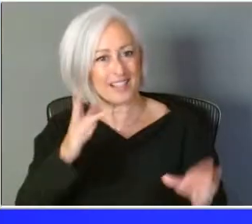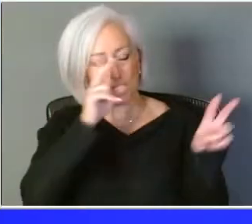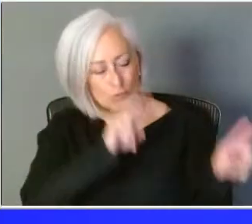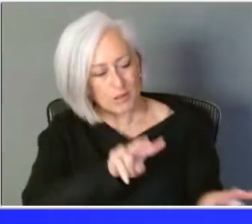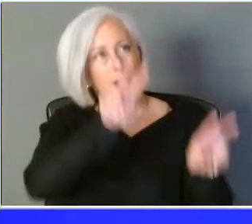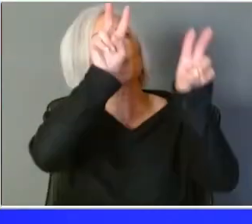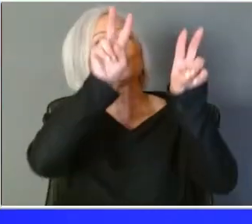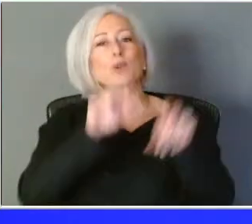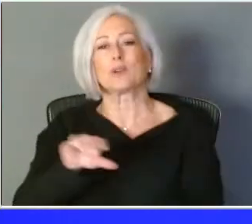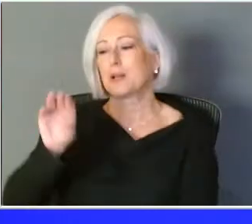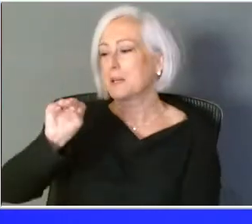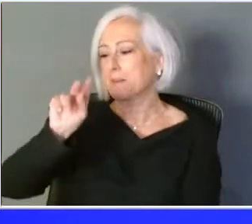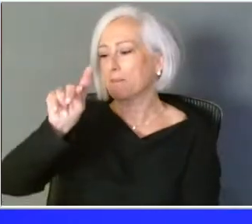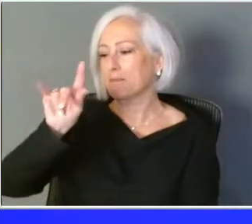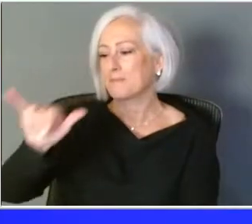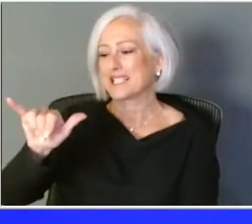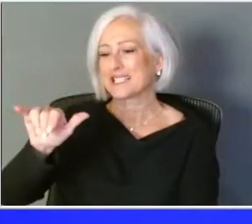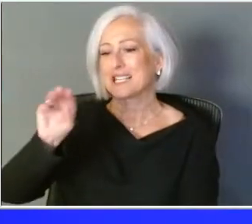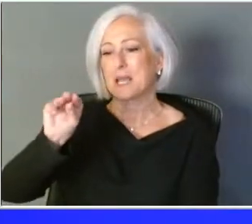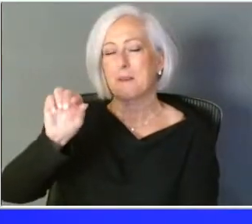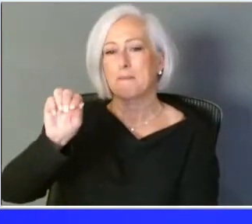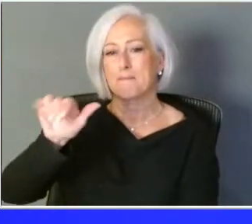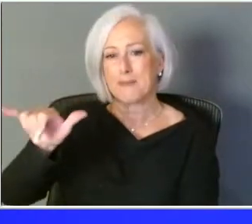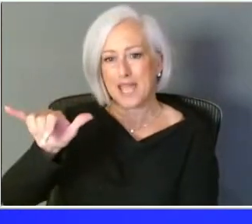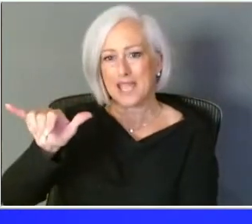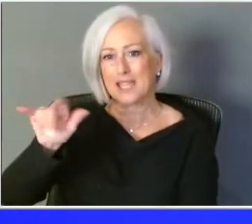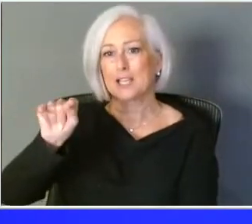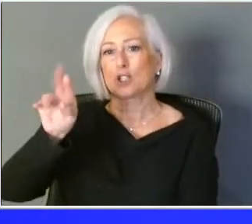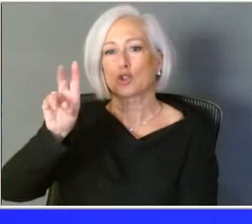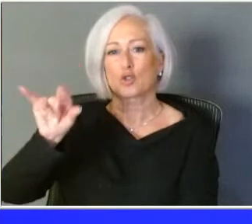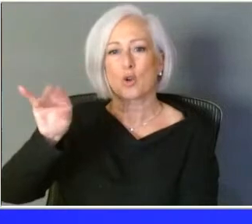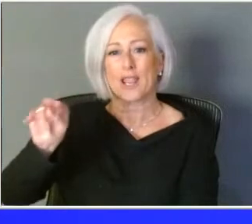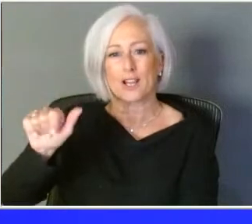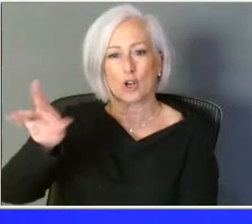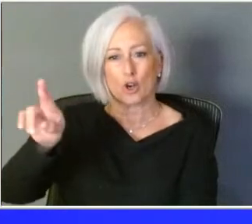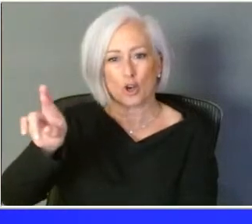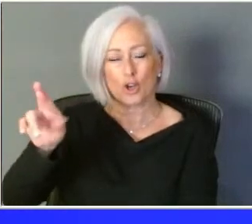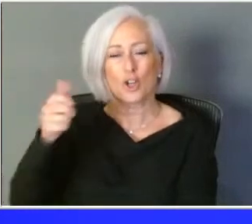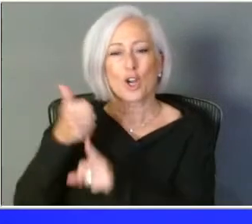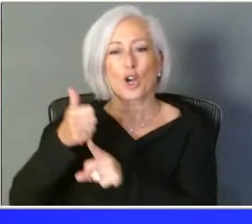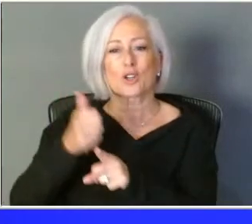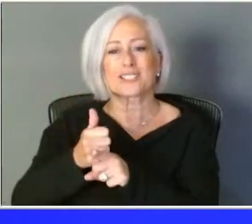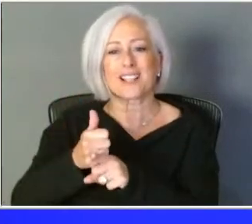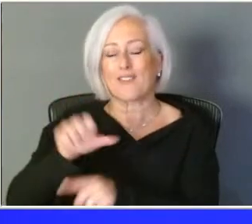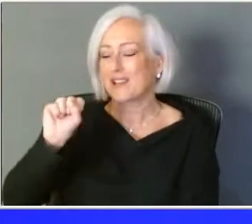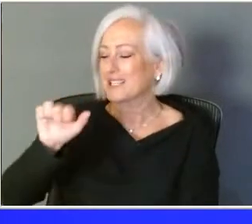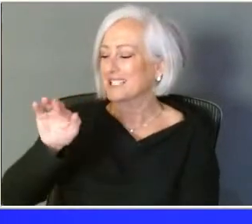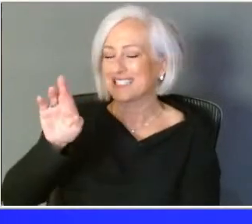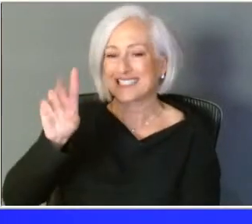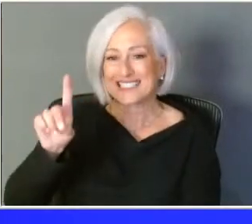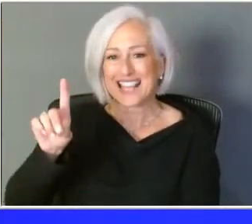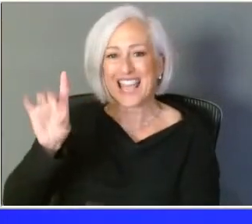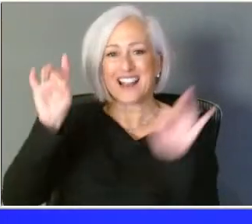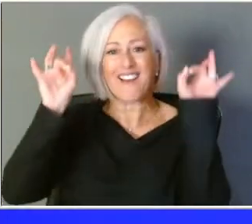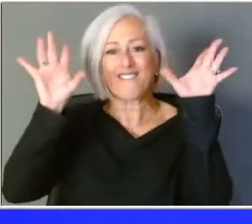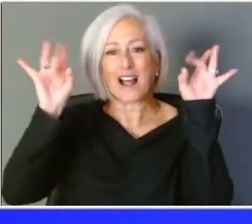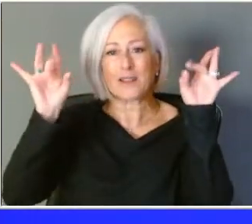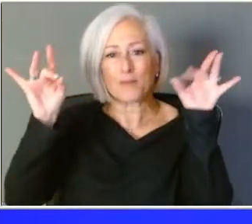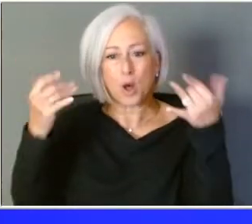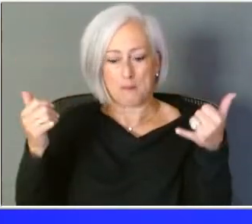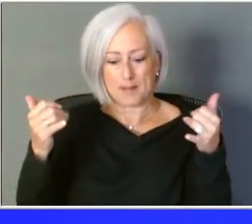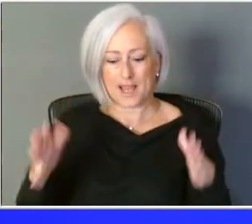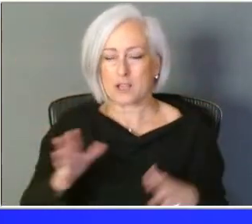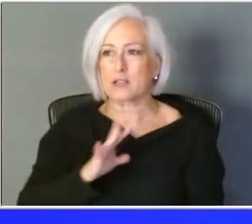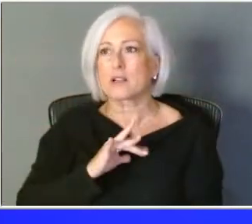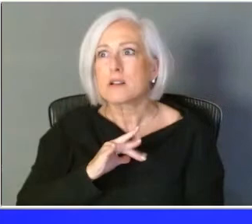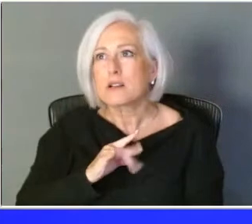May Trainer. She was a professional sand volleyball player, and she was just incredible. Just the way she played, she was